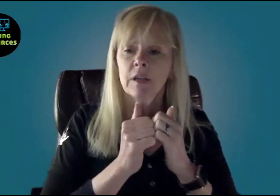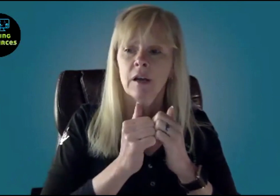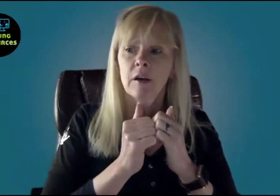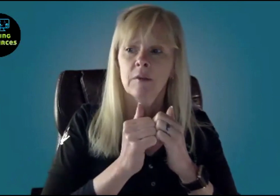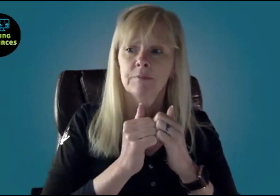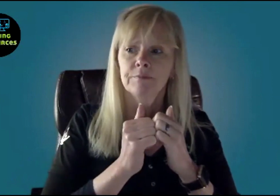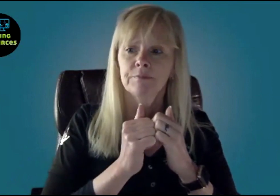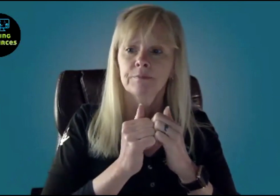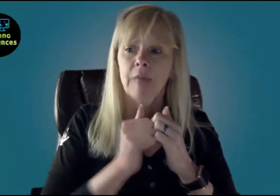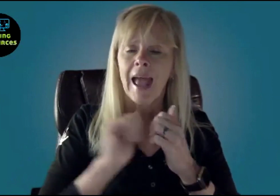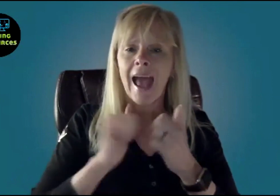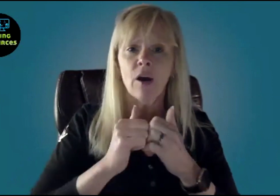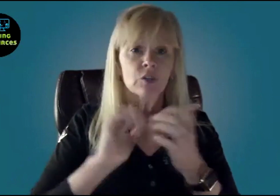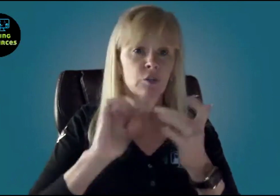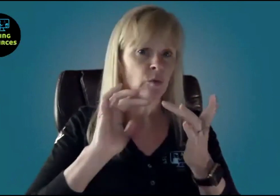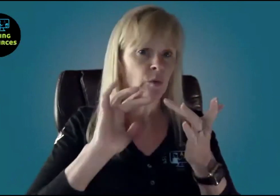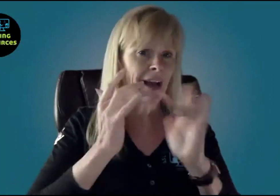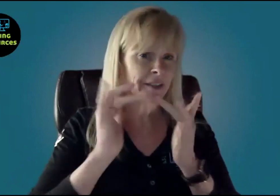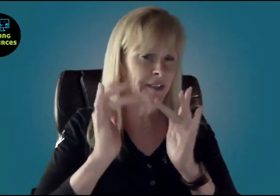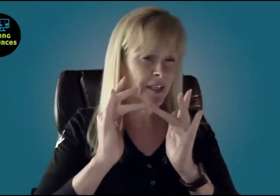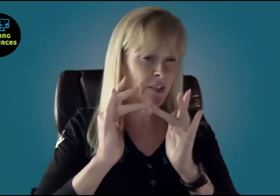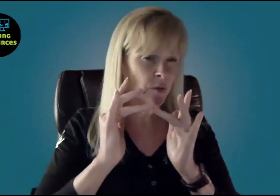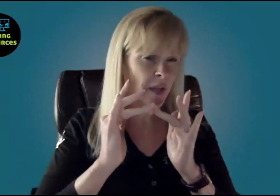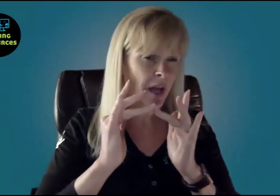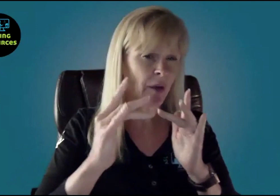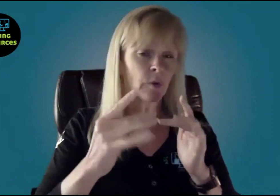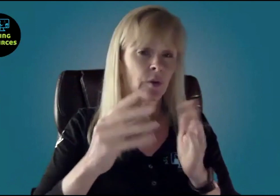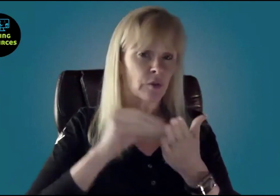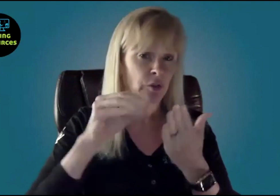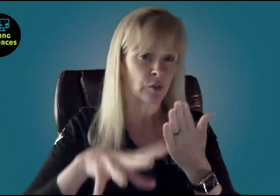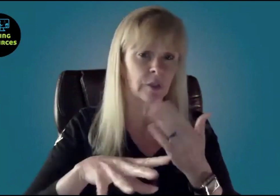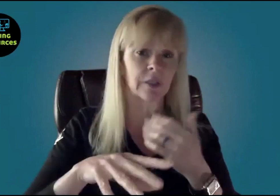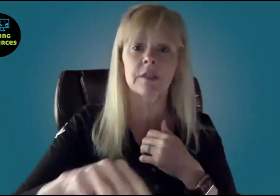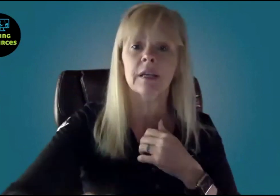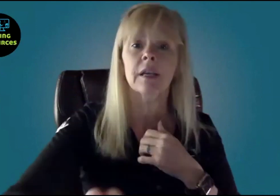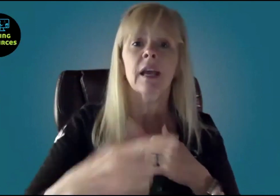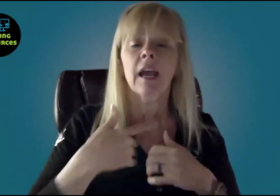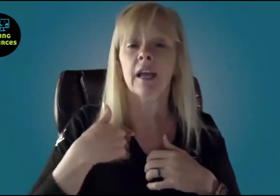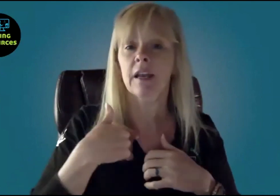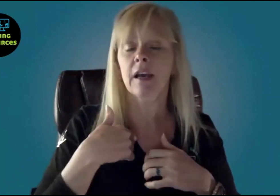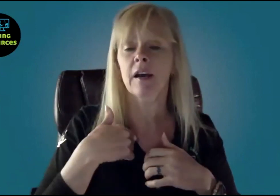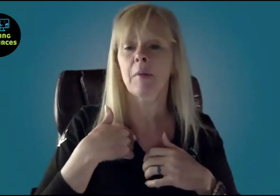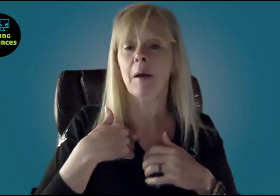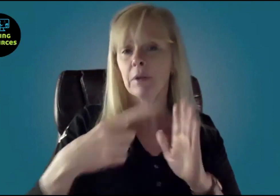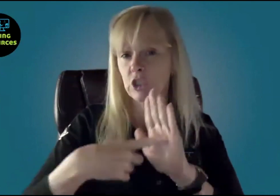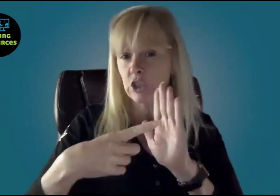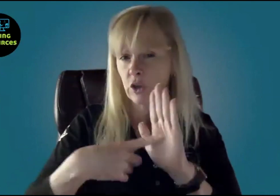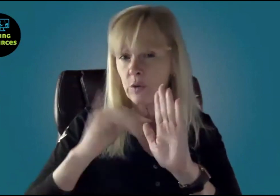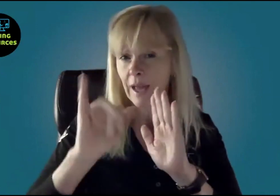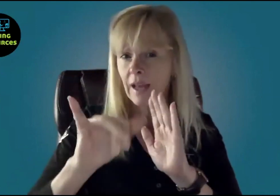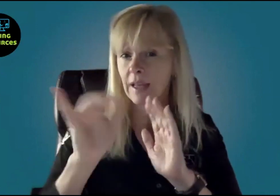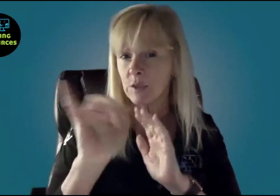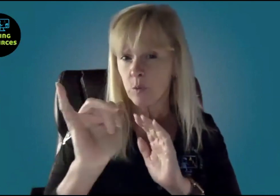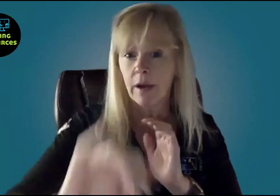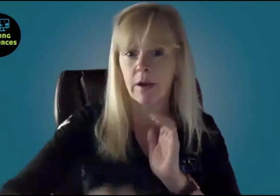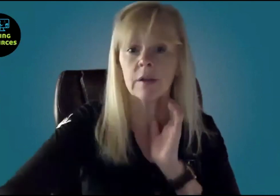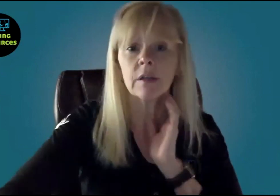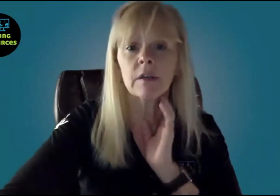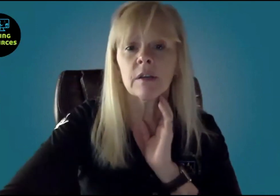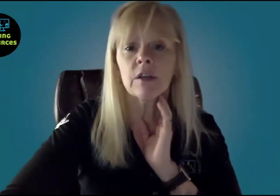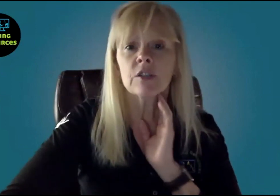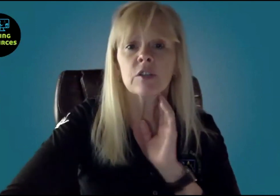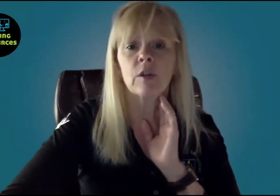about how to access things online with your students, and I'm going to show you that as